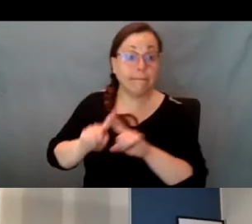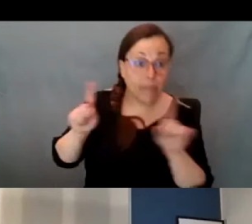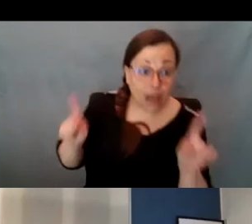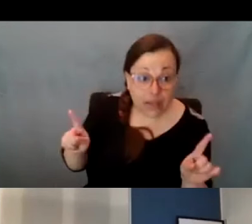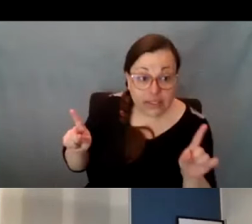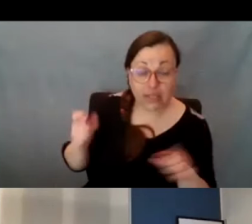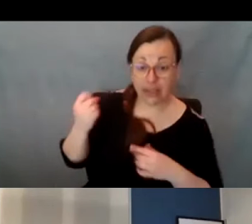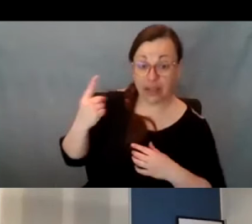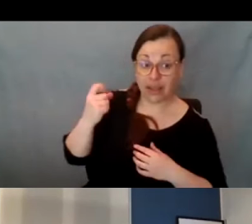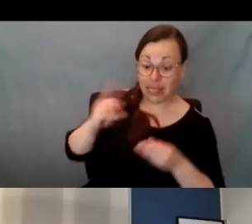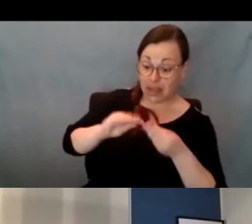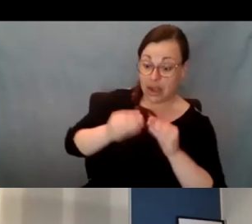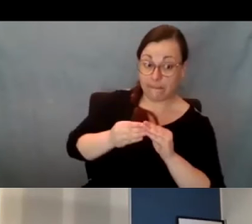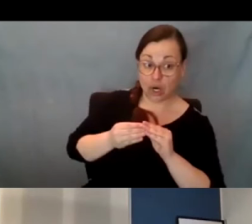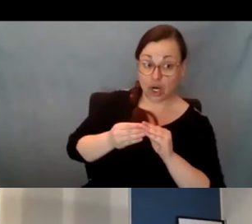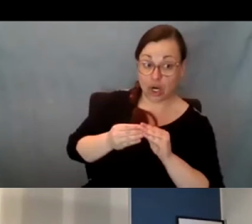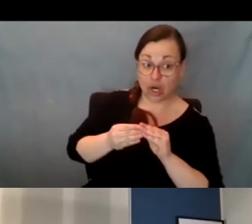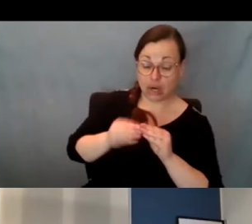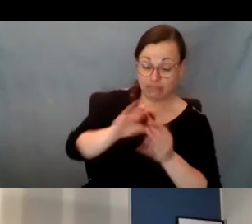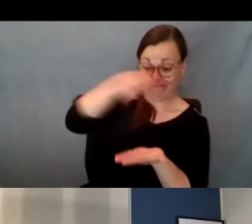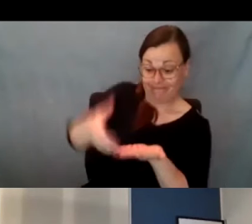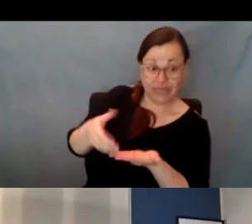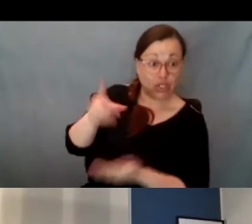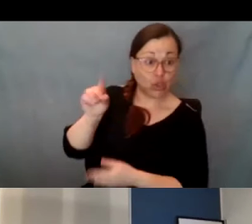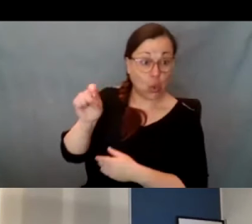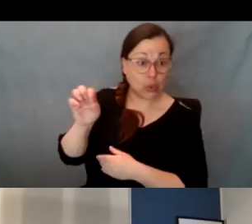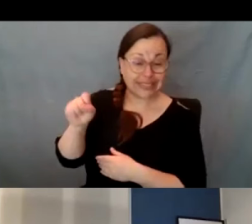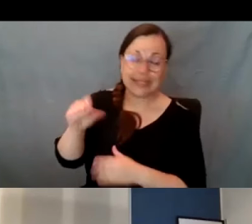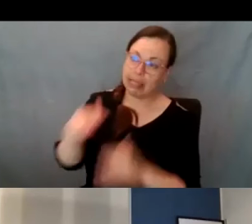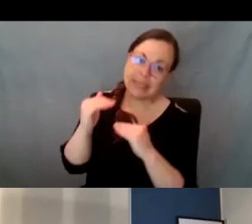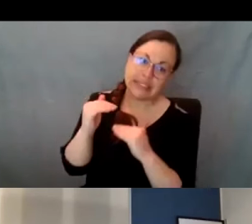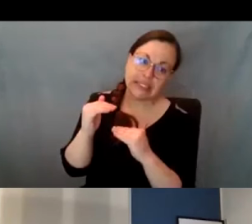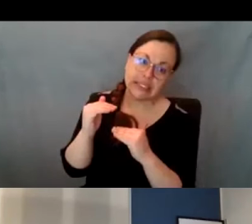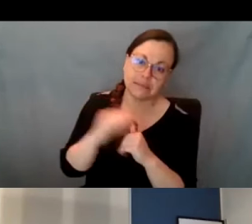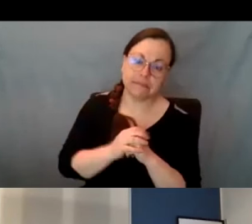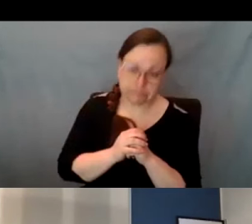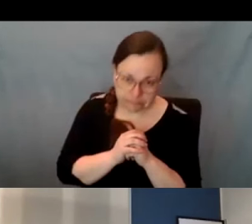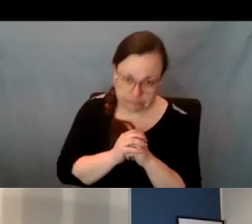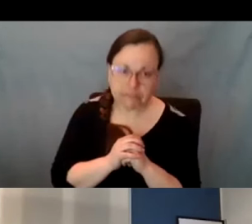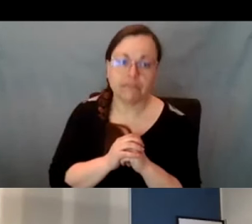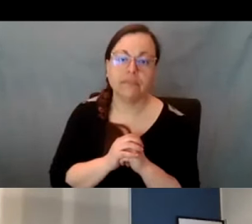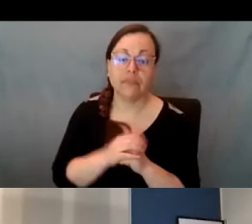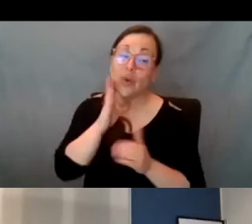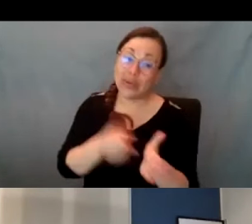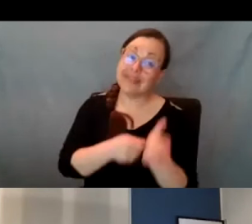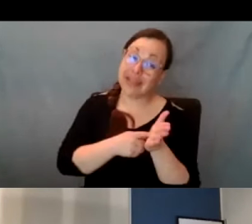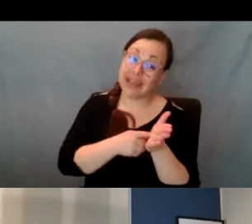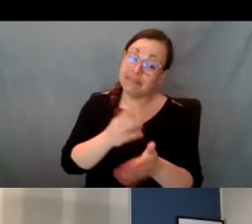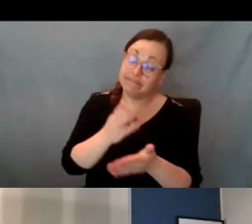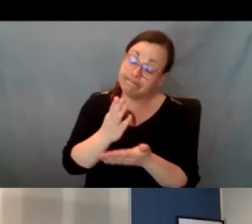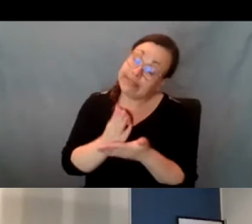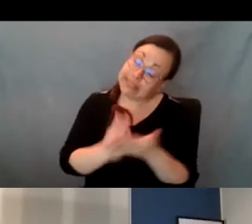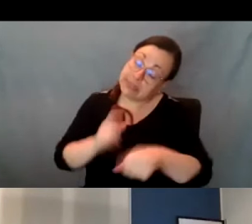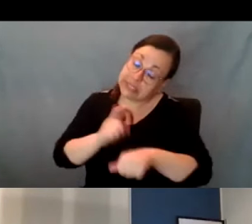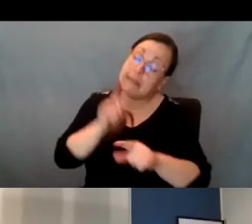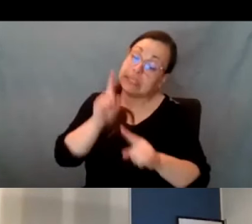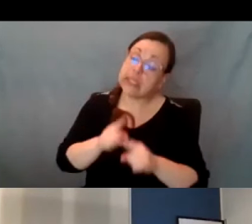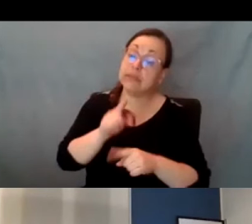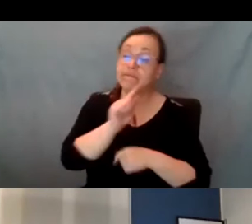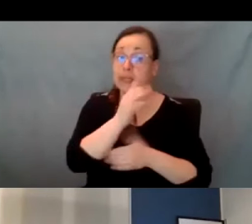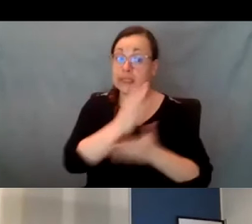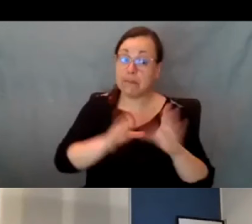of doses available is very limited. In many populations, it will take some time until the vaccines are available to them.